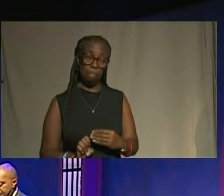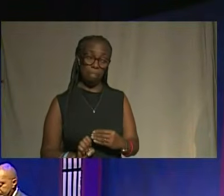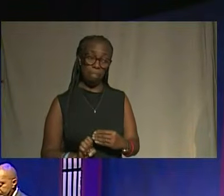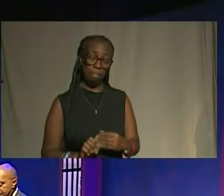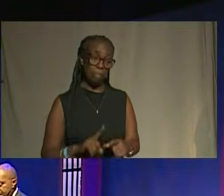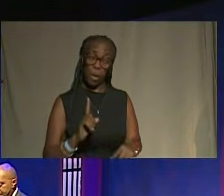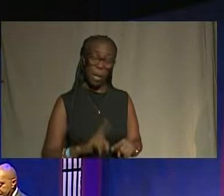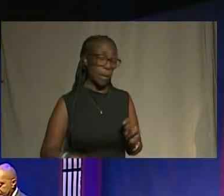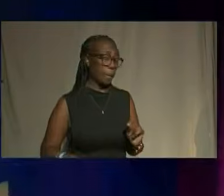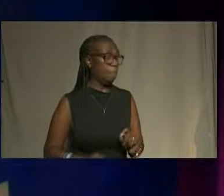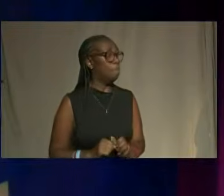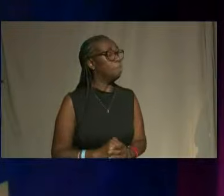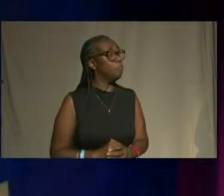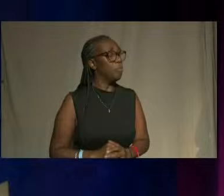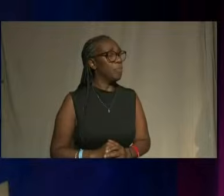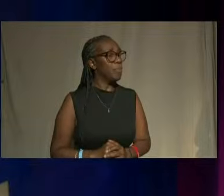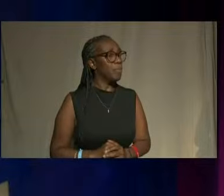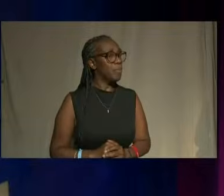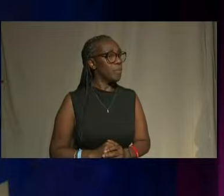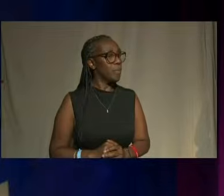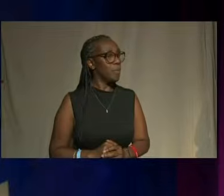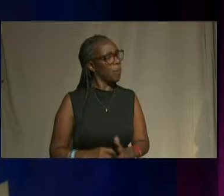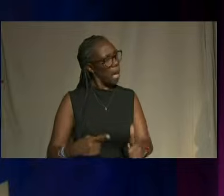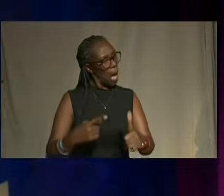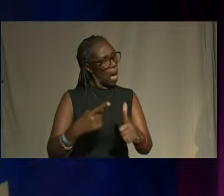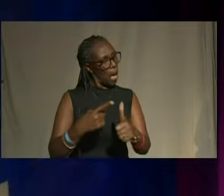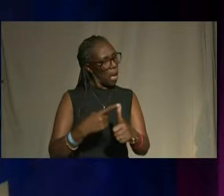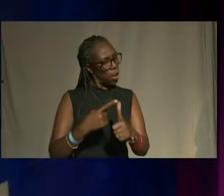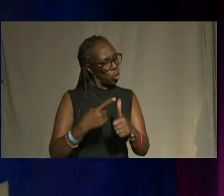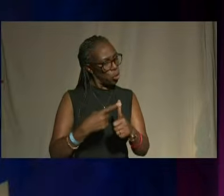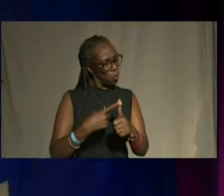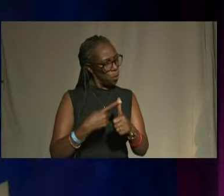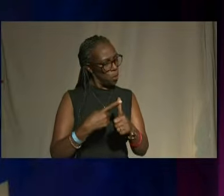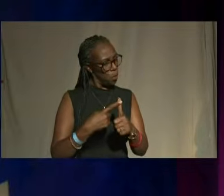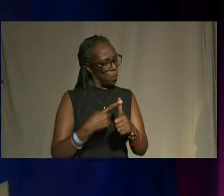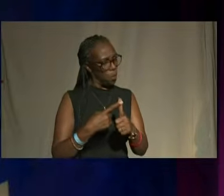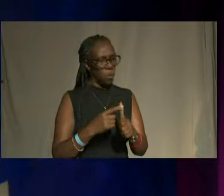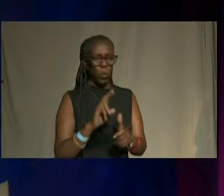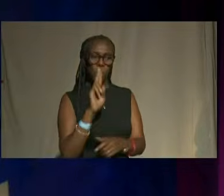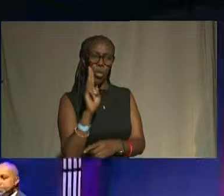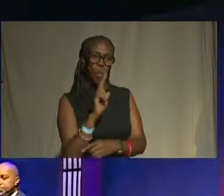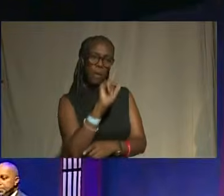All right. Andrew would like to use the first of her 2 follow-up questions.